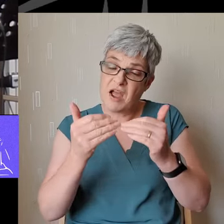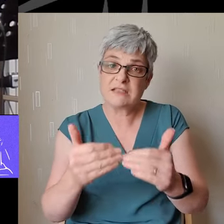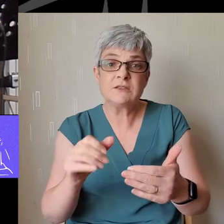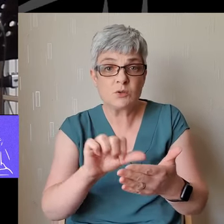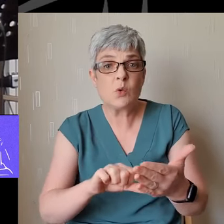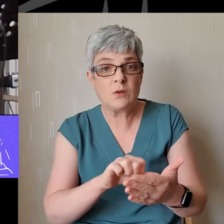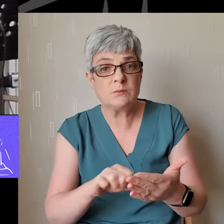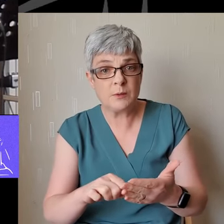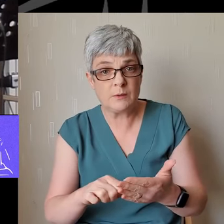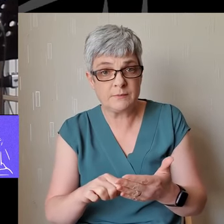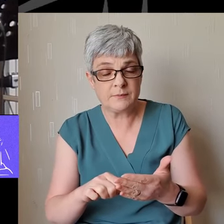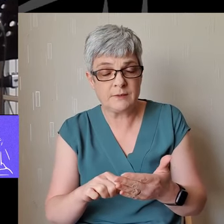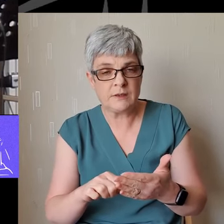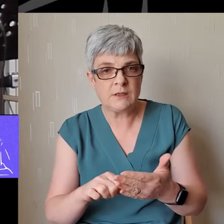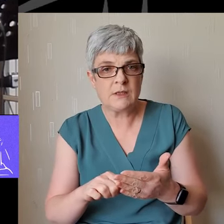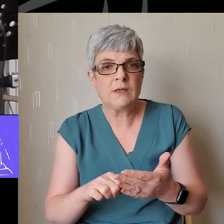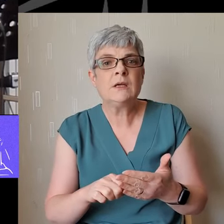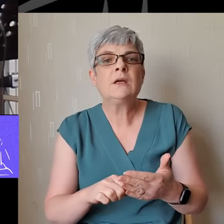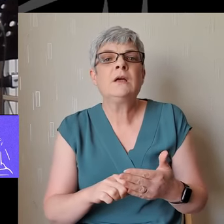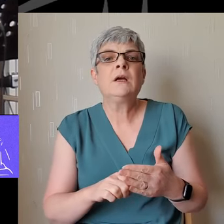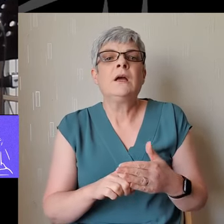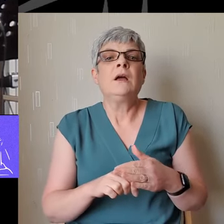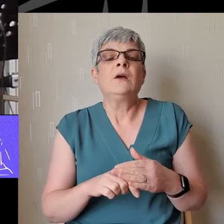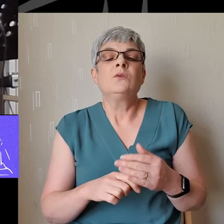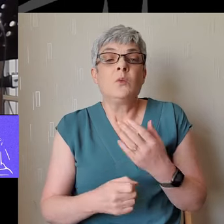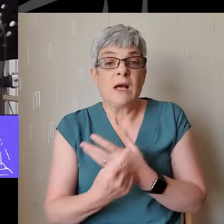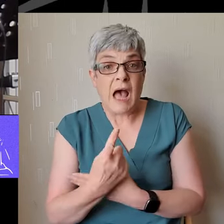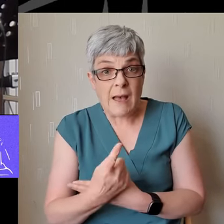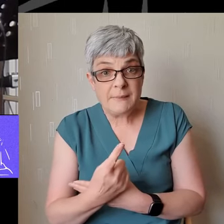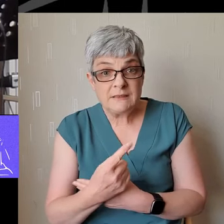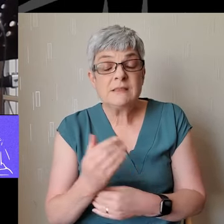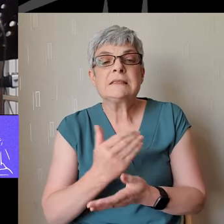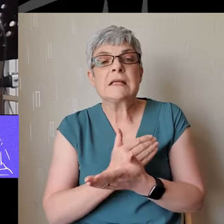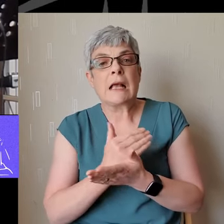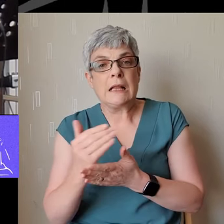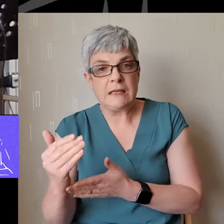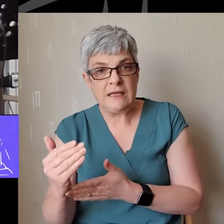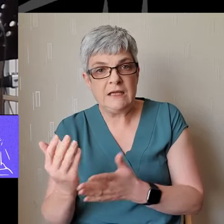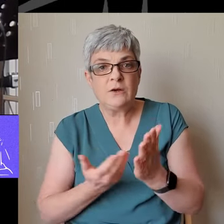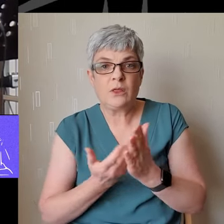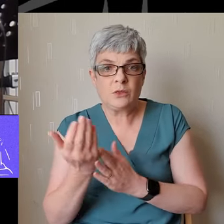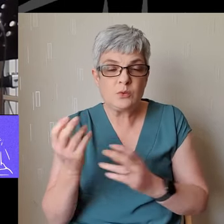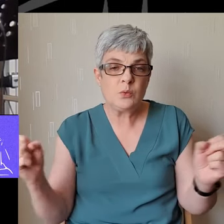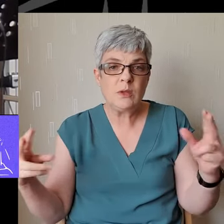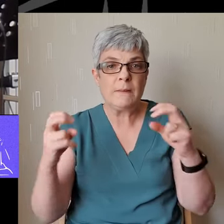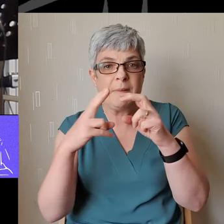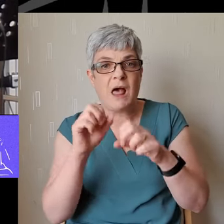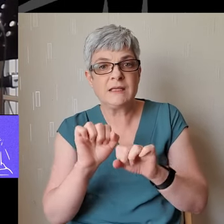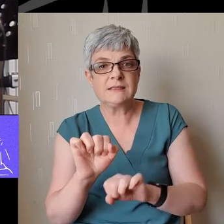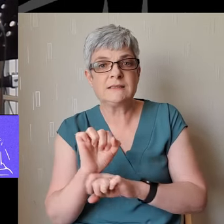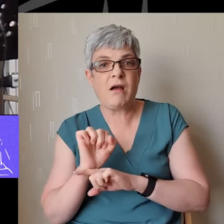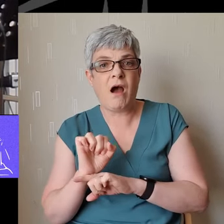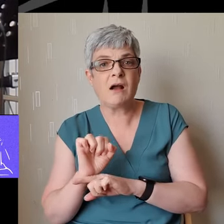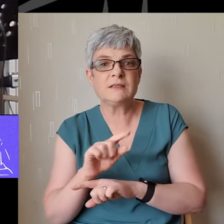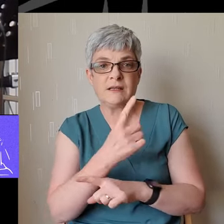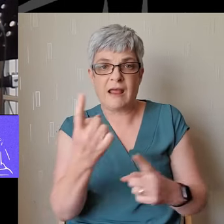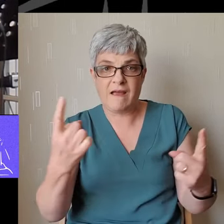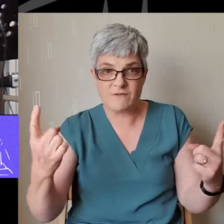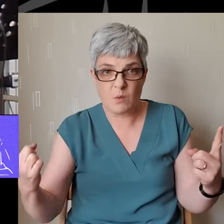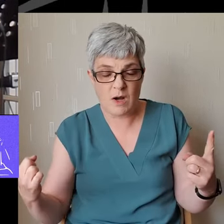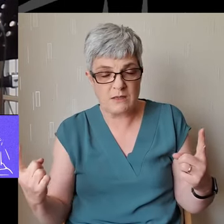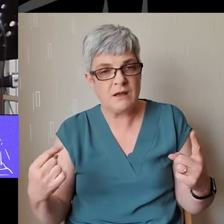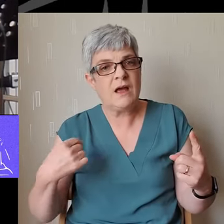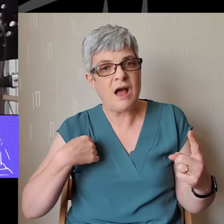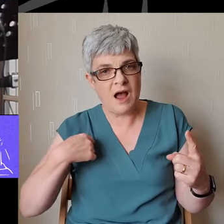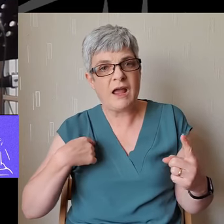gospel. As a result, it has become clear throughout the whole palace guard and to everyone else that I am in chains